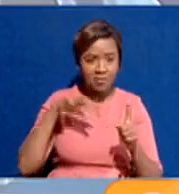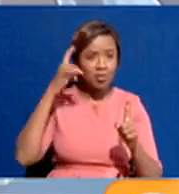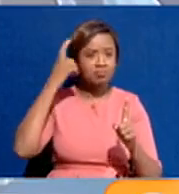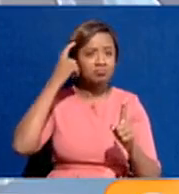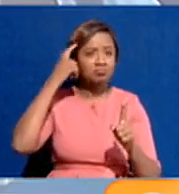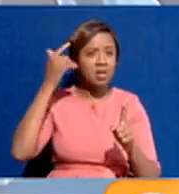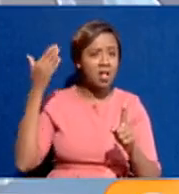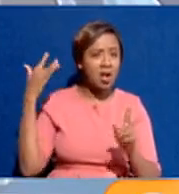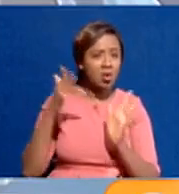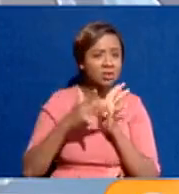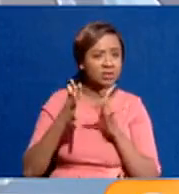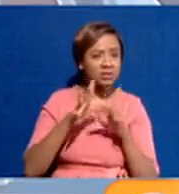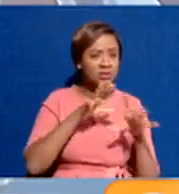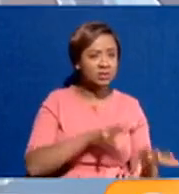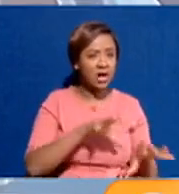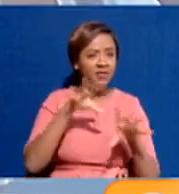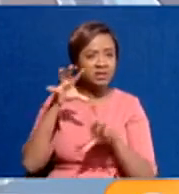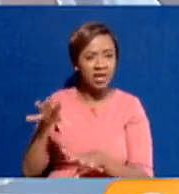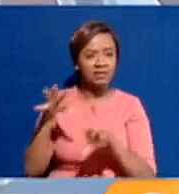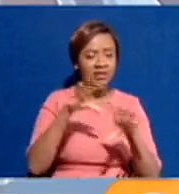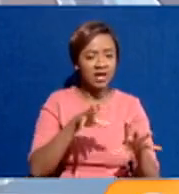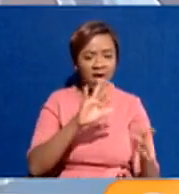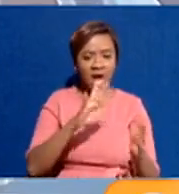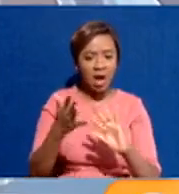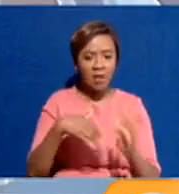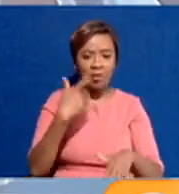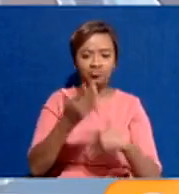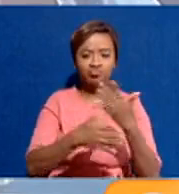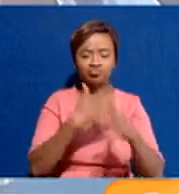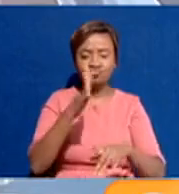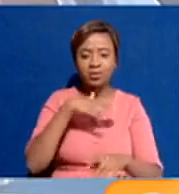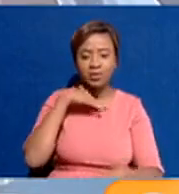of tribulations Jesus Christ went through before he was crucified.